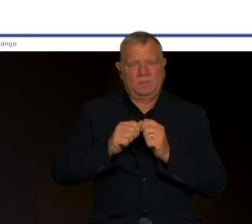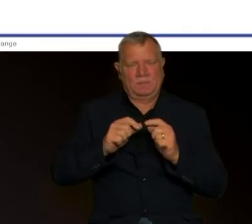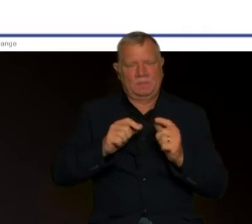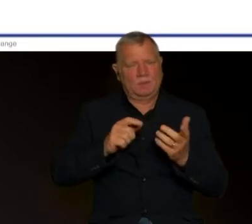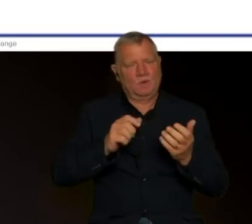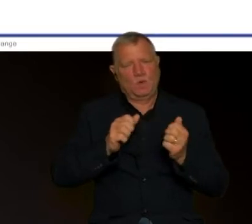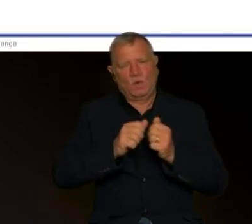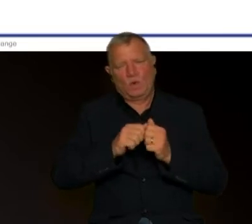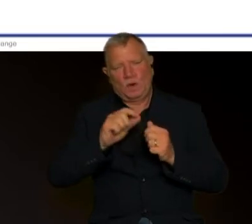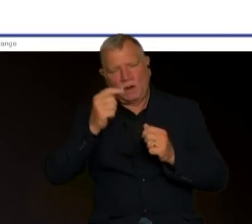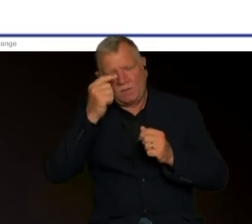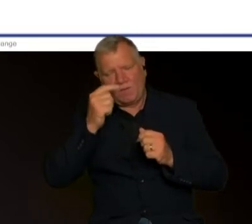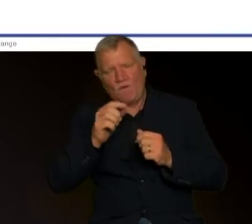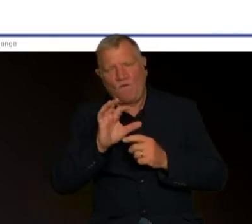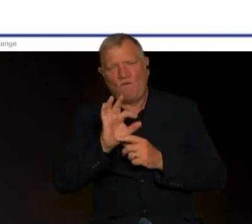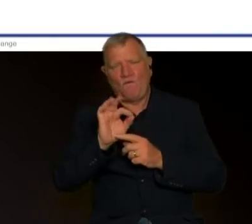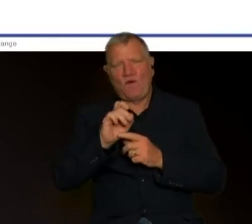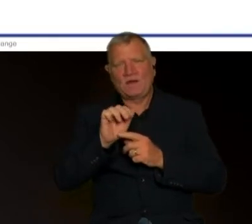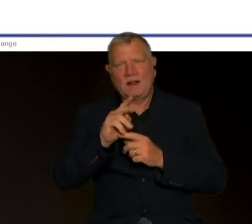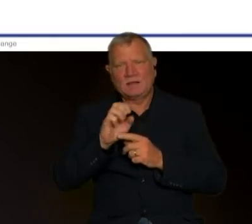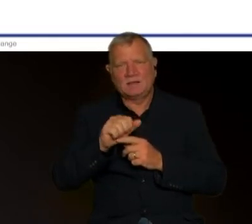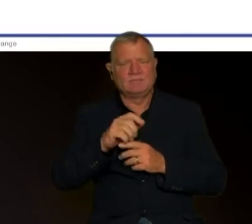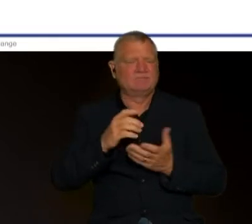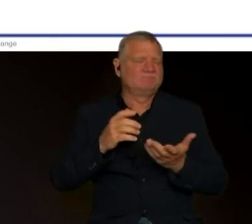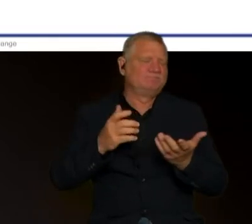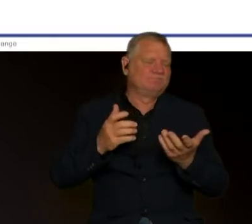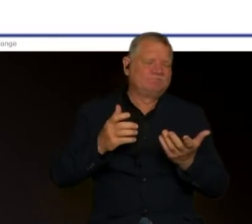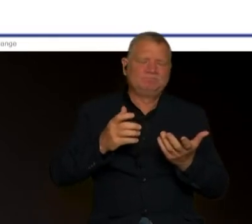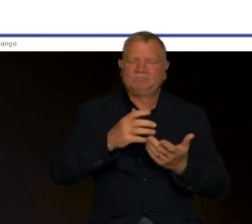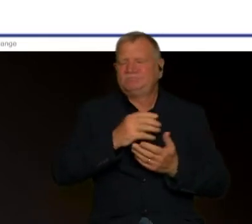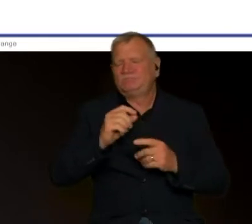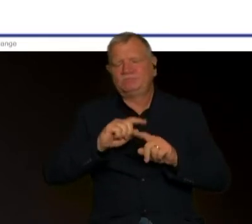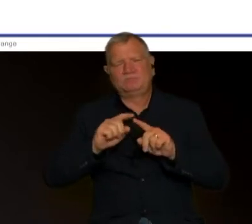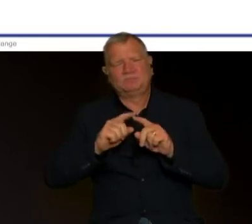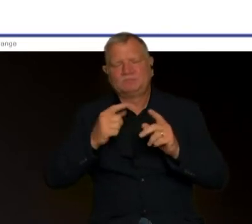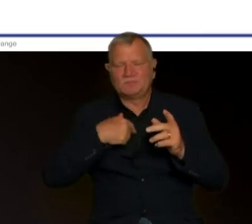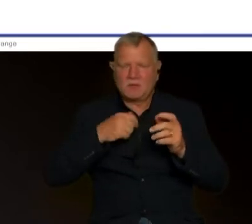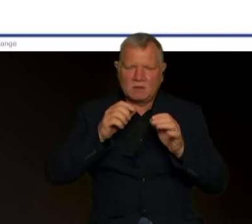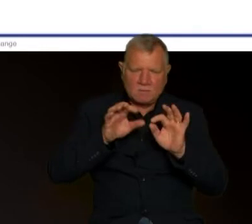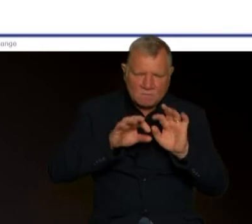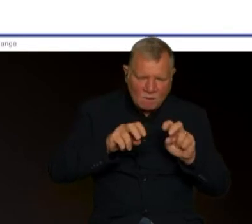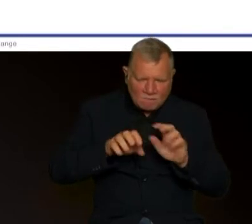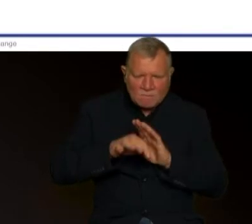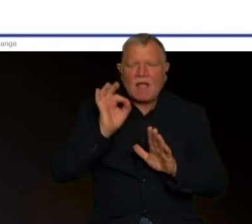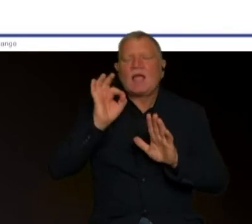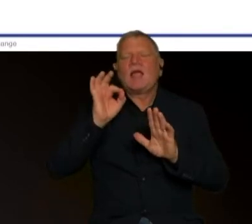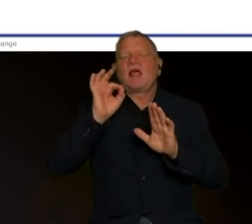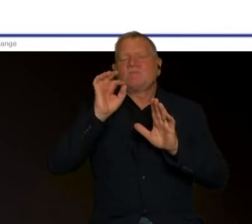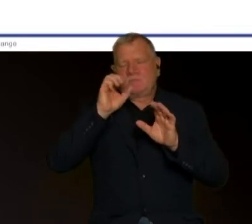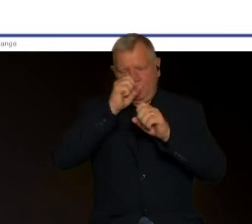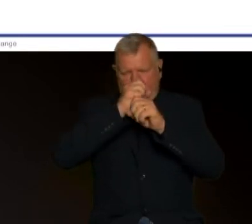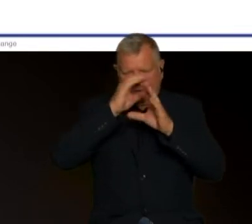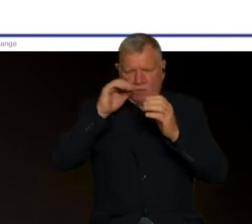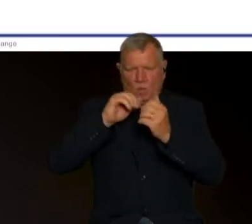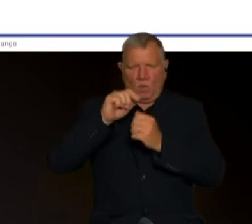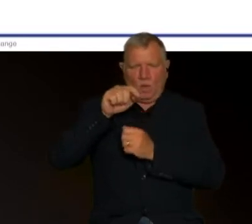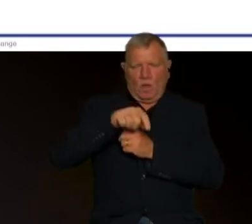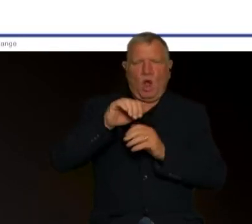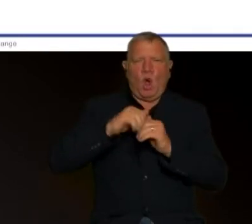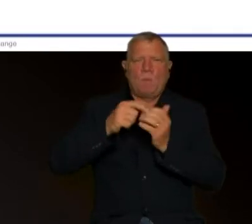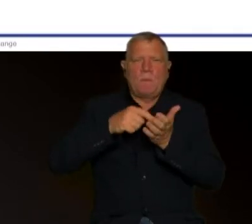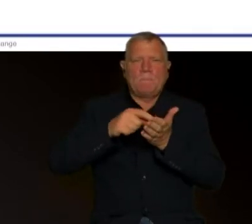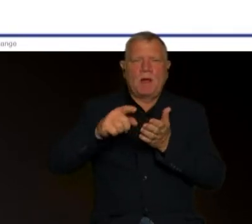the government and the governor's mansion team and others, and we could see